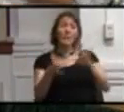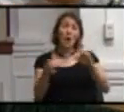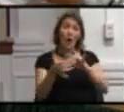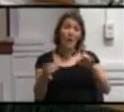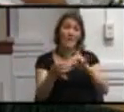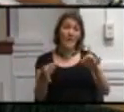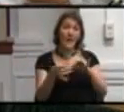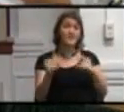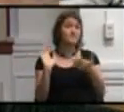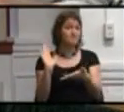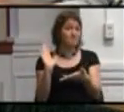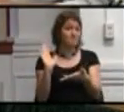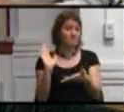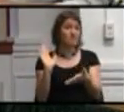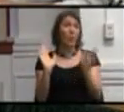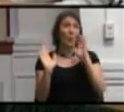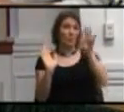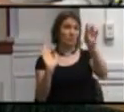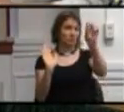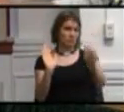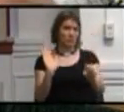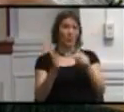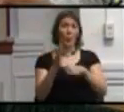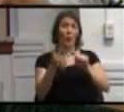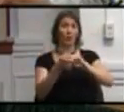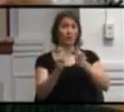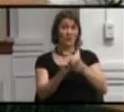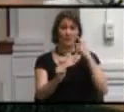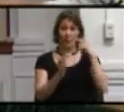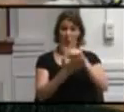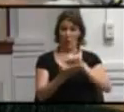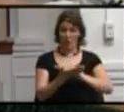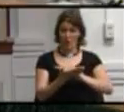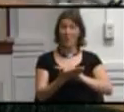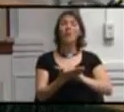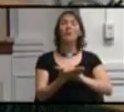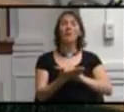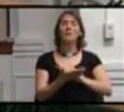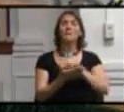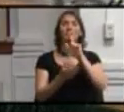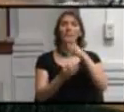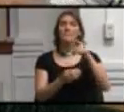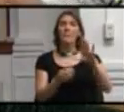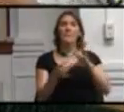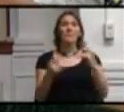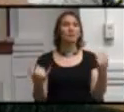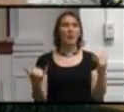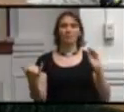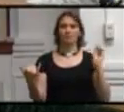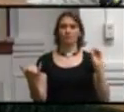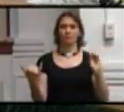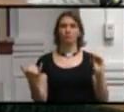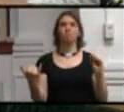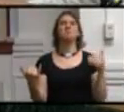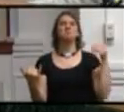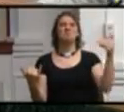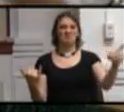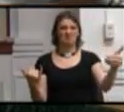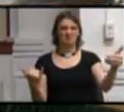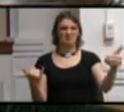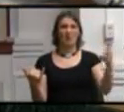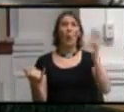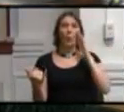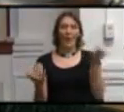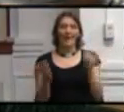We will read the changes to the ordinance. There will be no public hearing at this time. This will be back